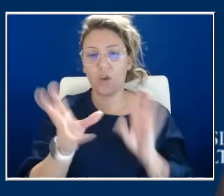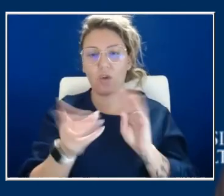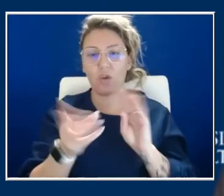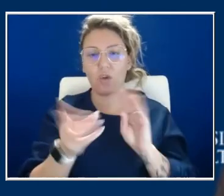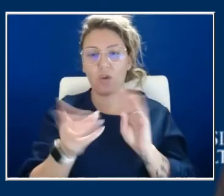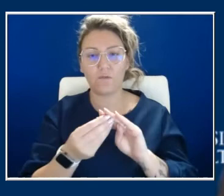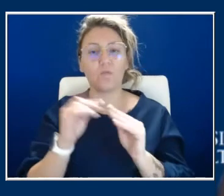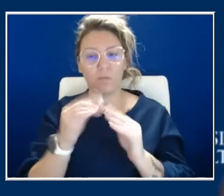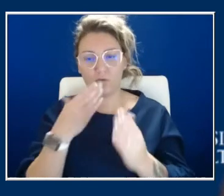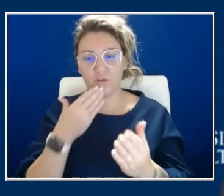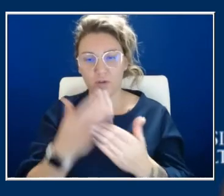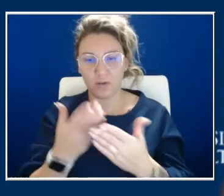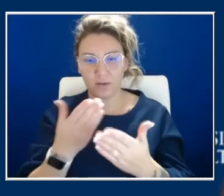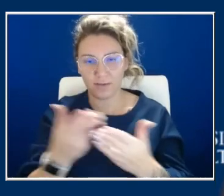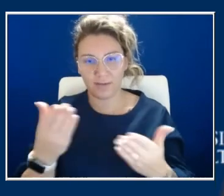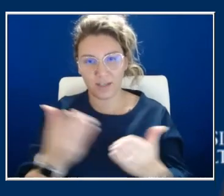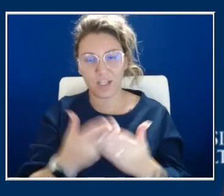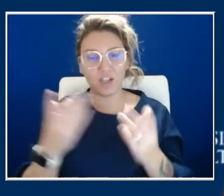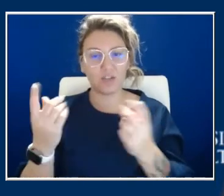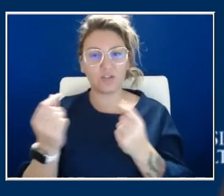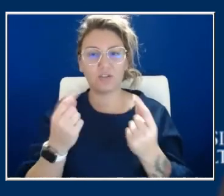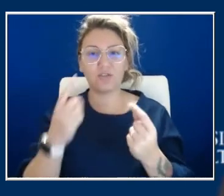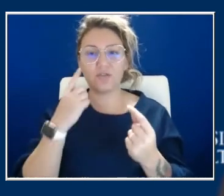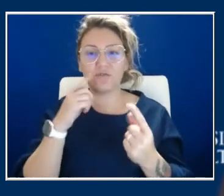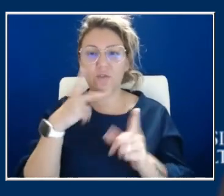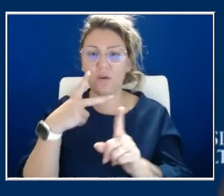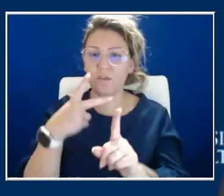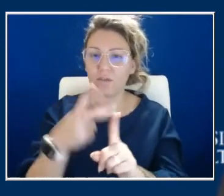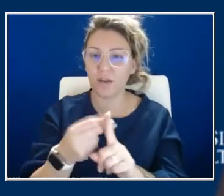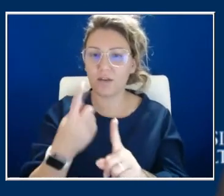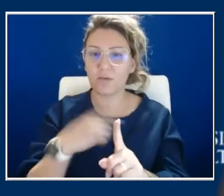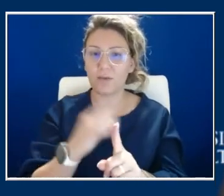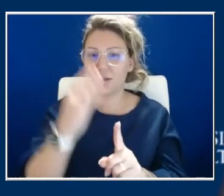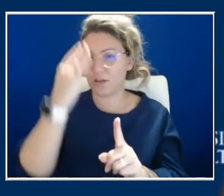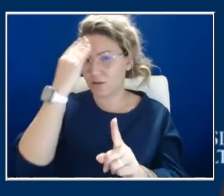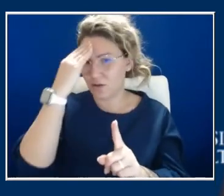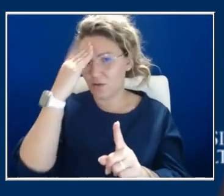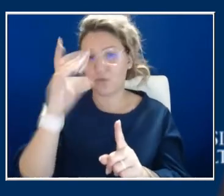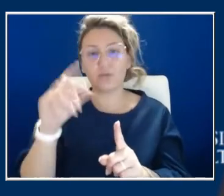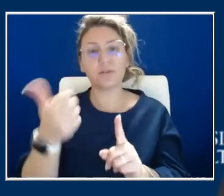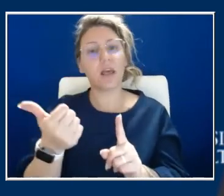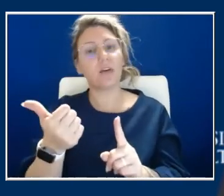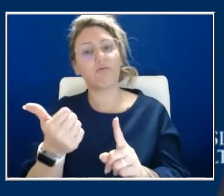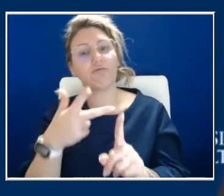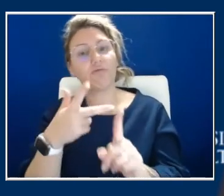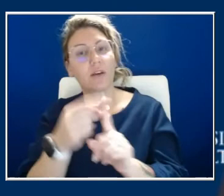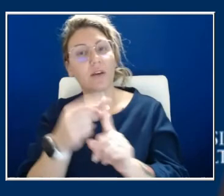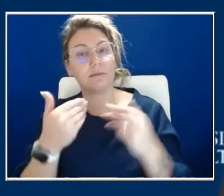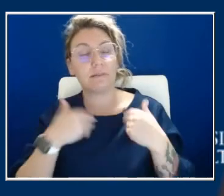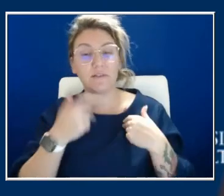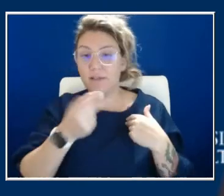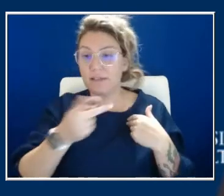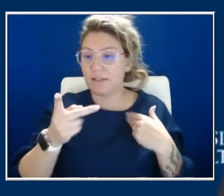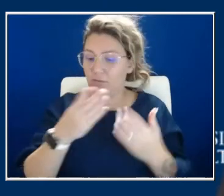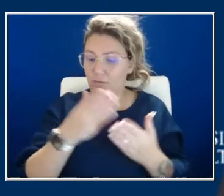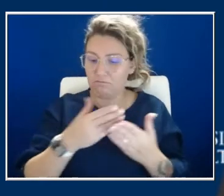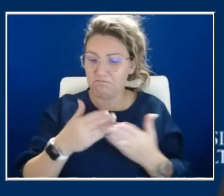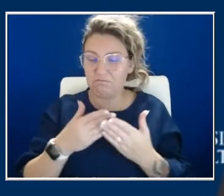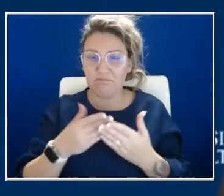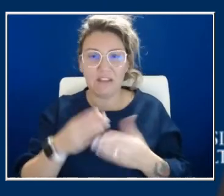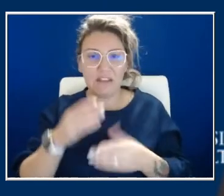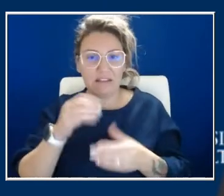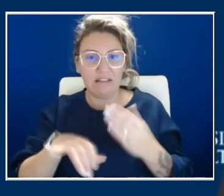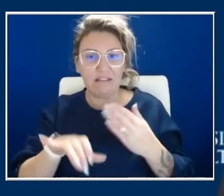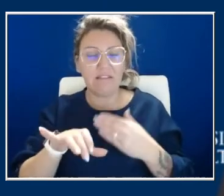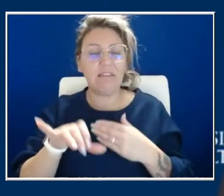good thing to do for vaccination. We know that there are other vaccines that have several components in them. I think there's